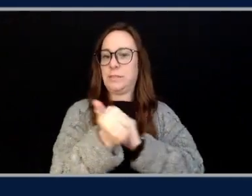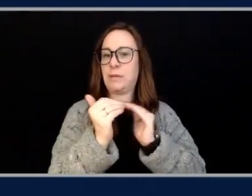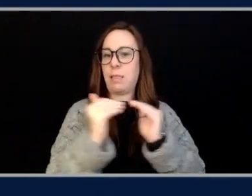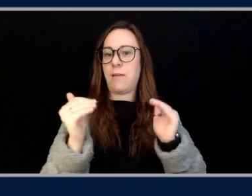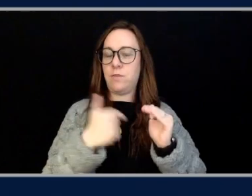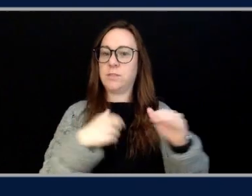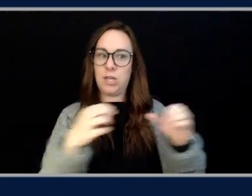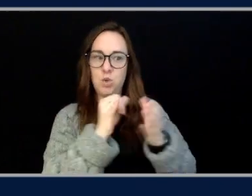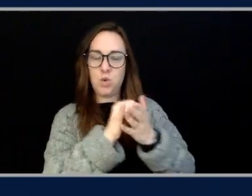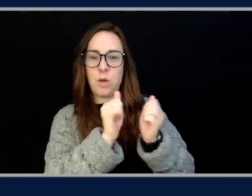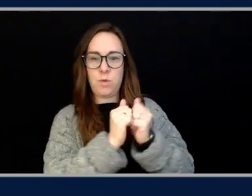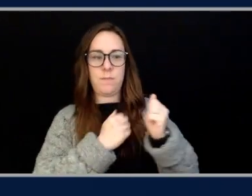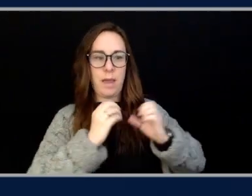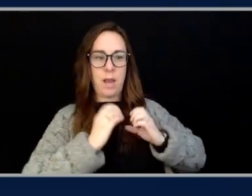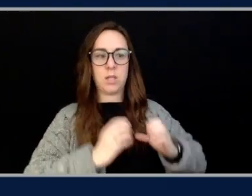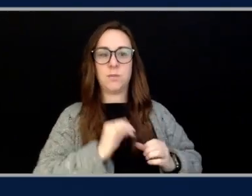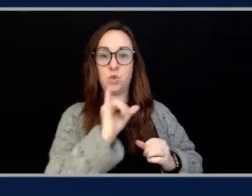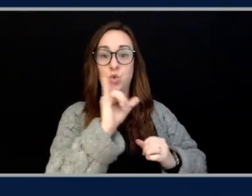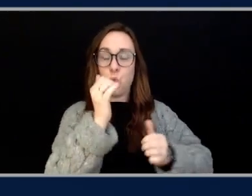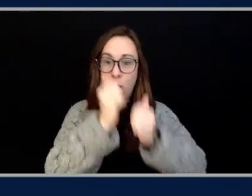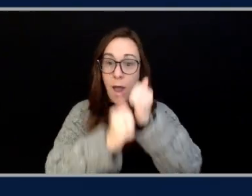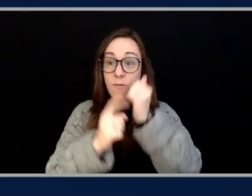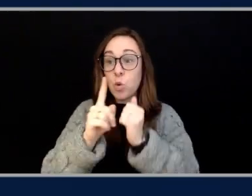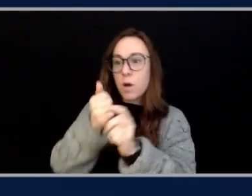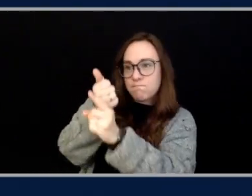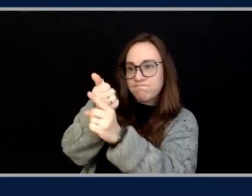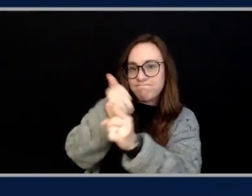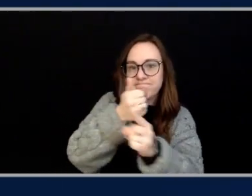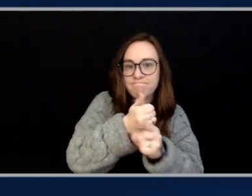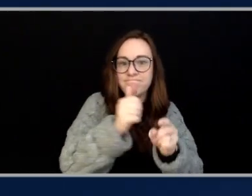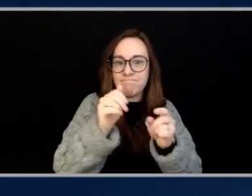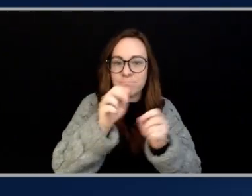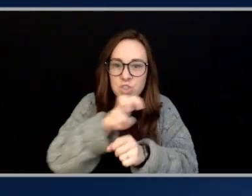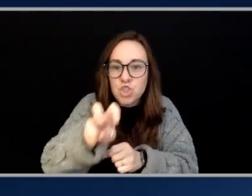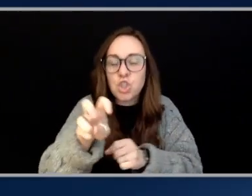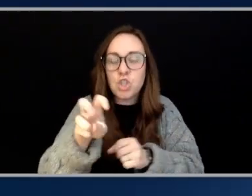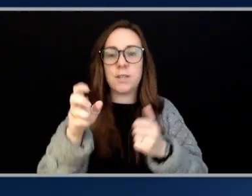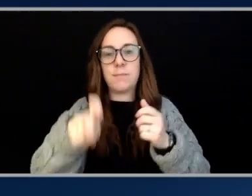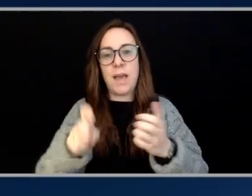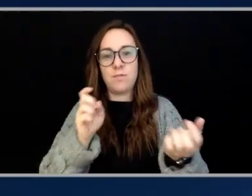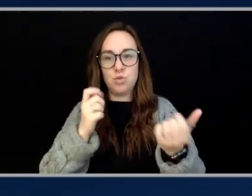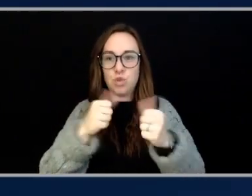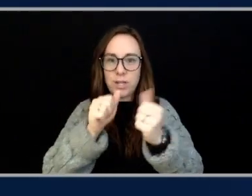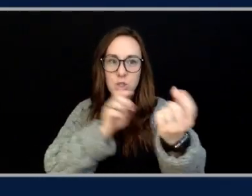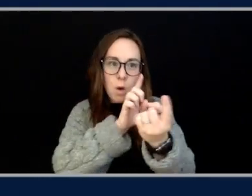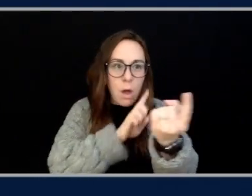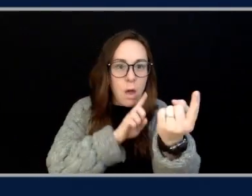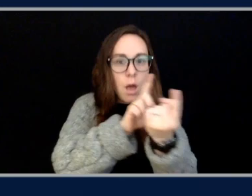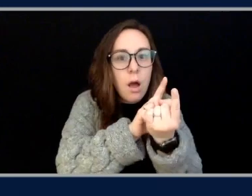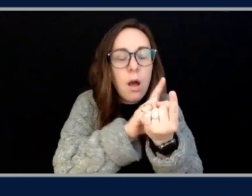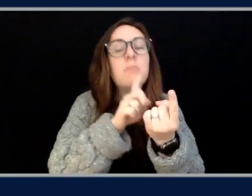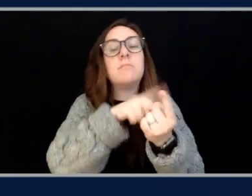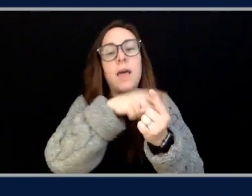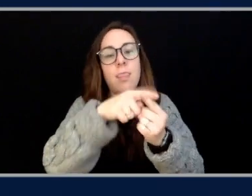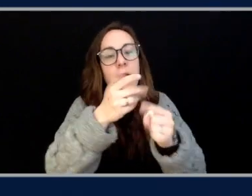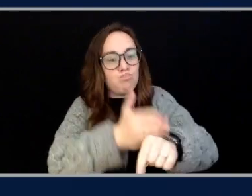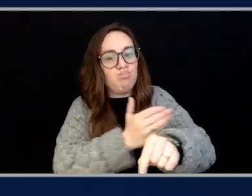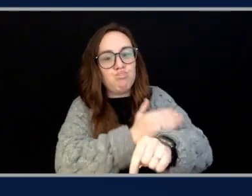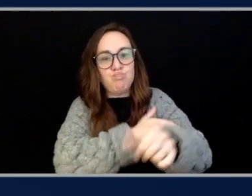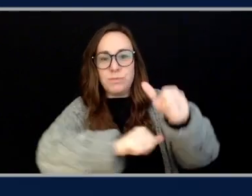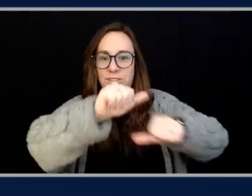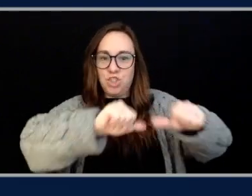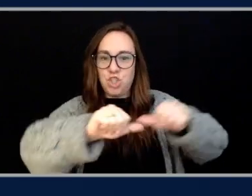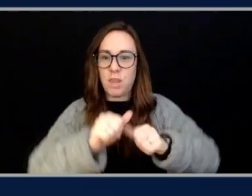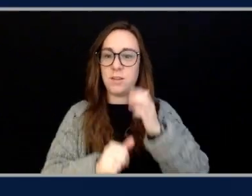conversations with customers too. Everyone's on their own journey. Right. Meet them where they're at and then lift them up. Absolutely. And, I'm sure that we have